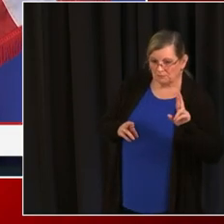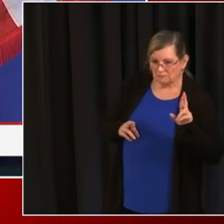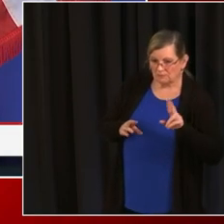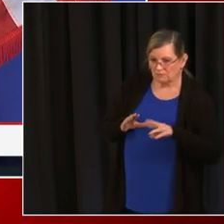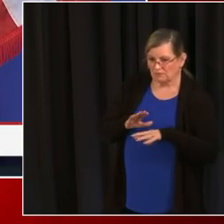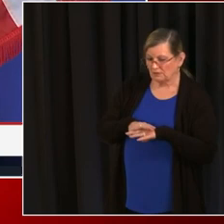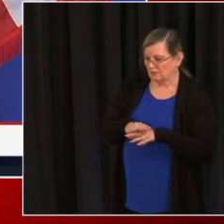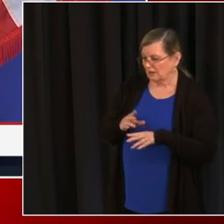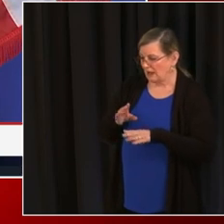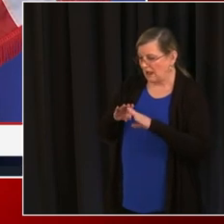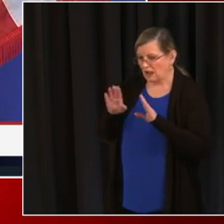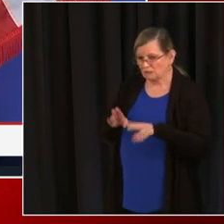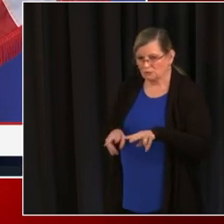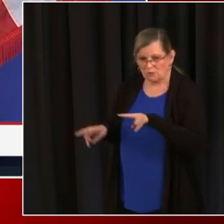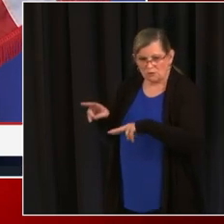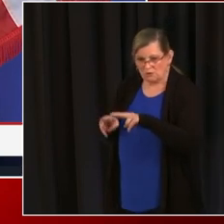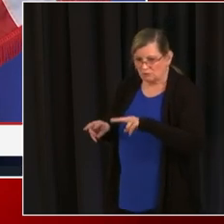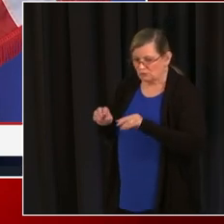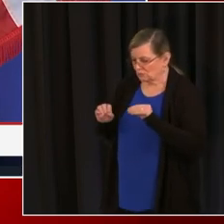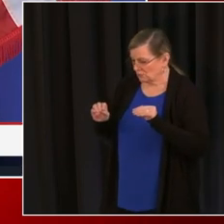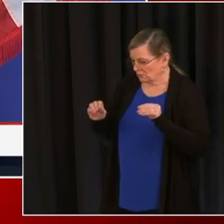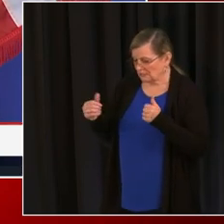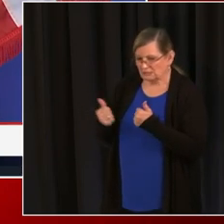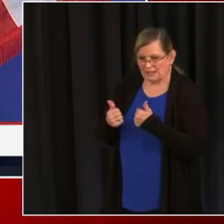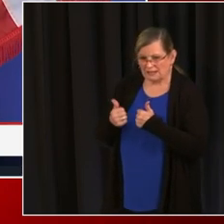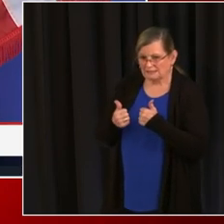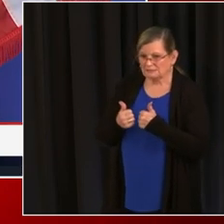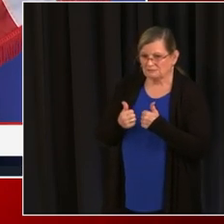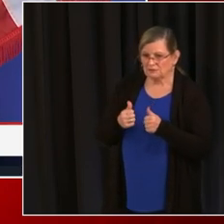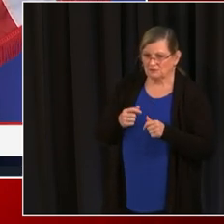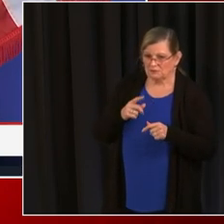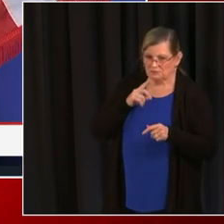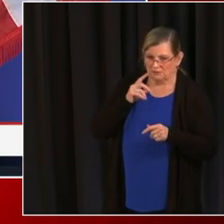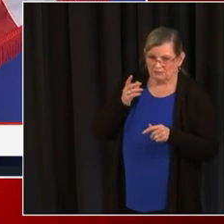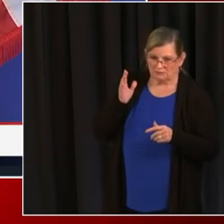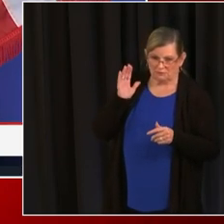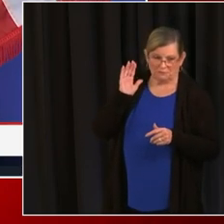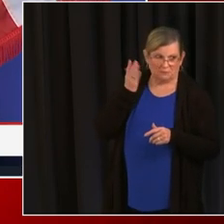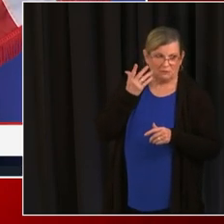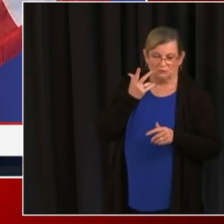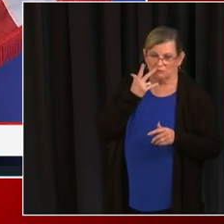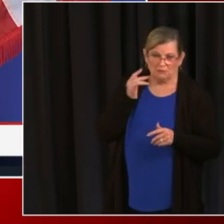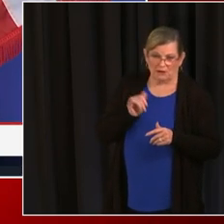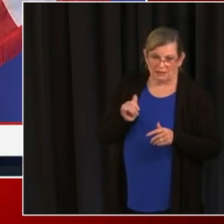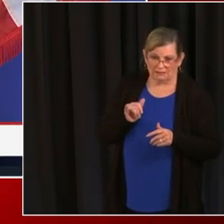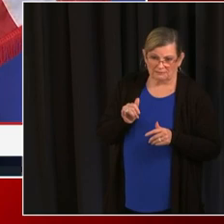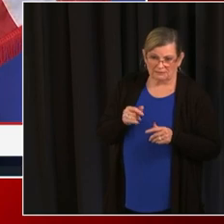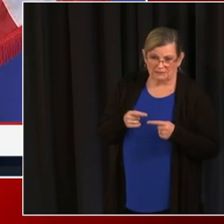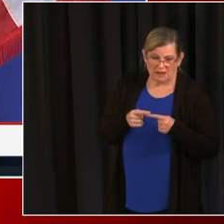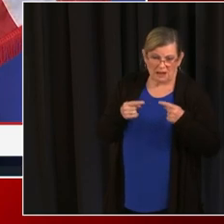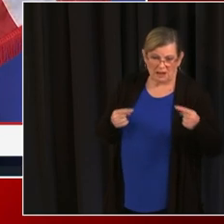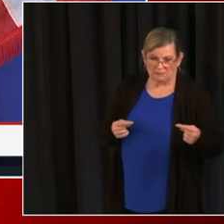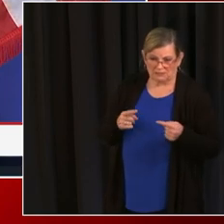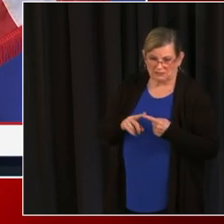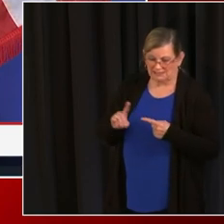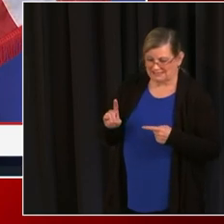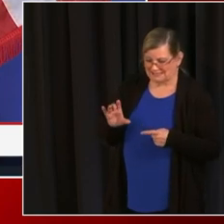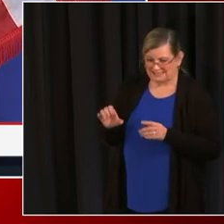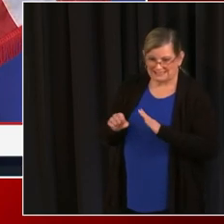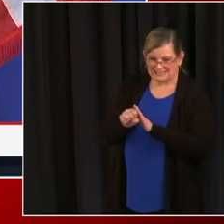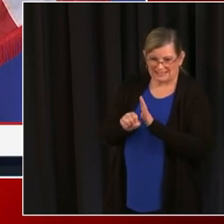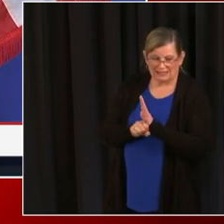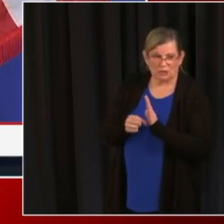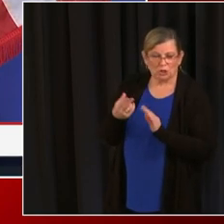House oversight made no attempt to mask what their opposition to DC